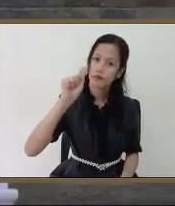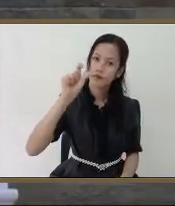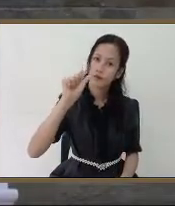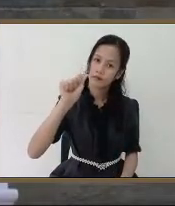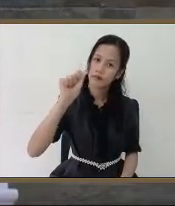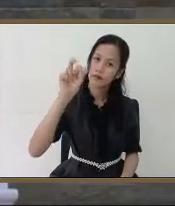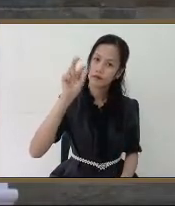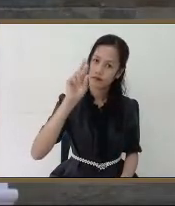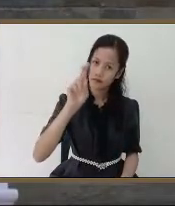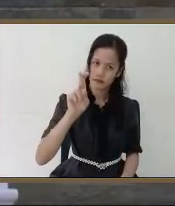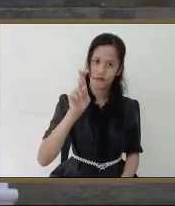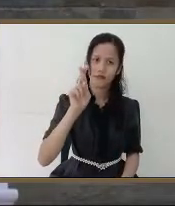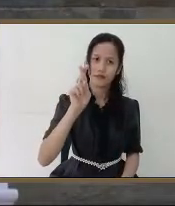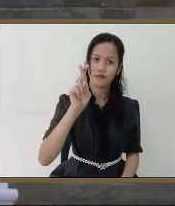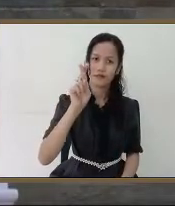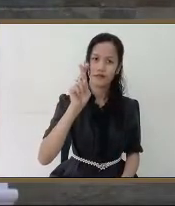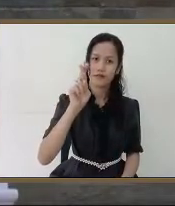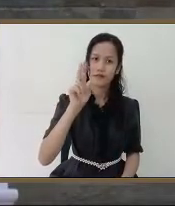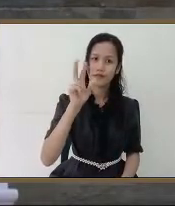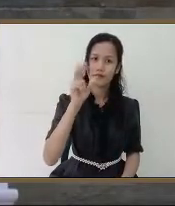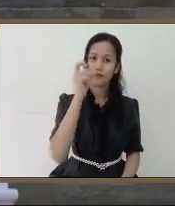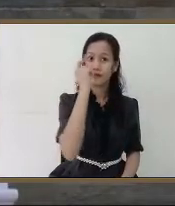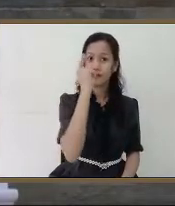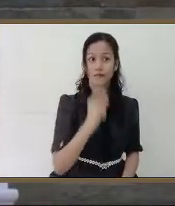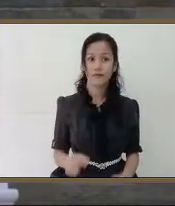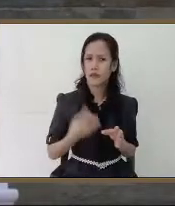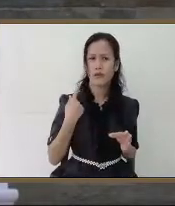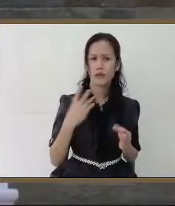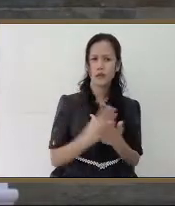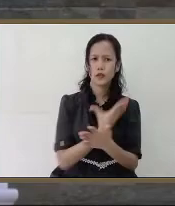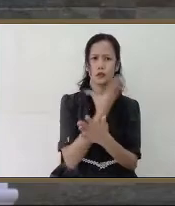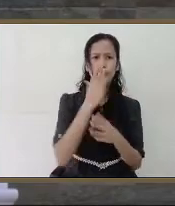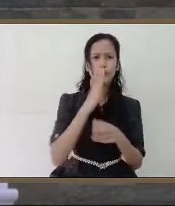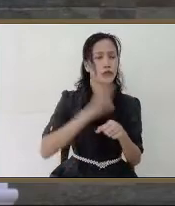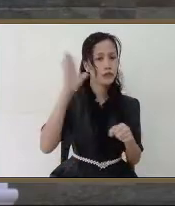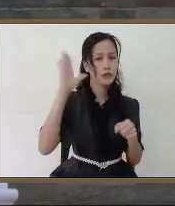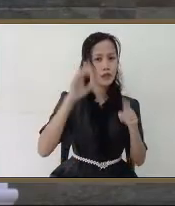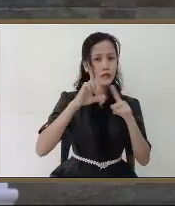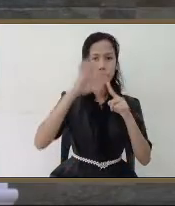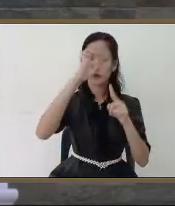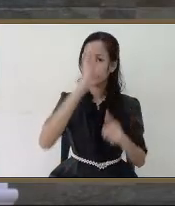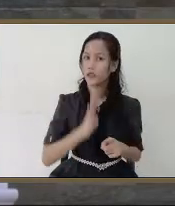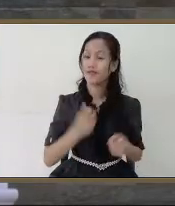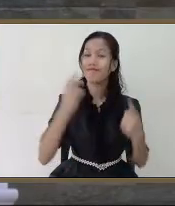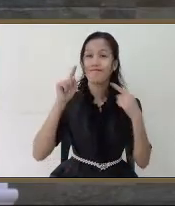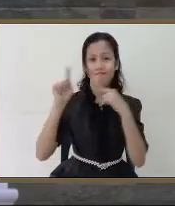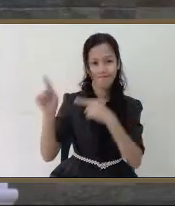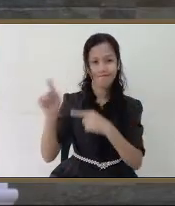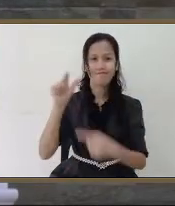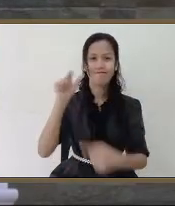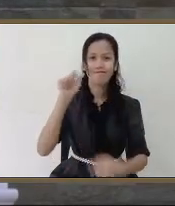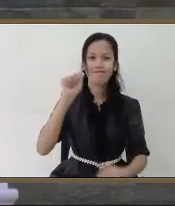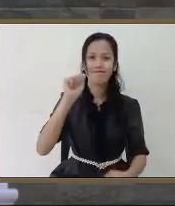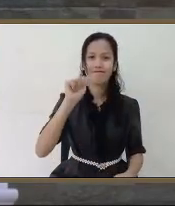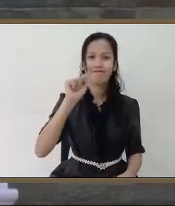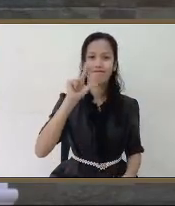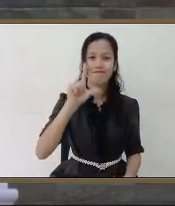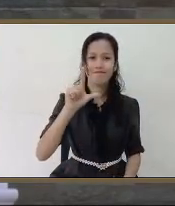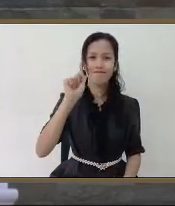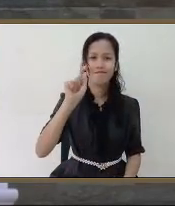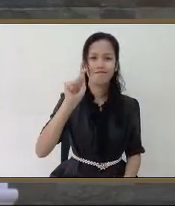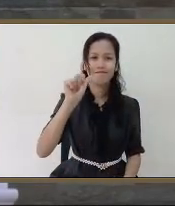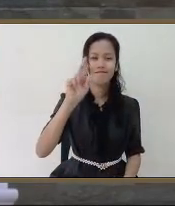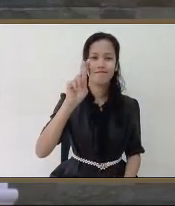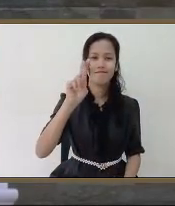God, you always approach the altar. You see? Now, next, the third, okay? Yung,